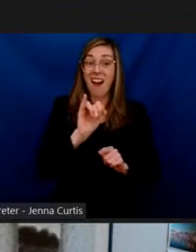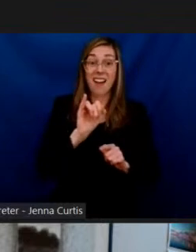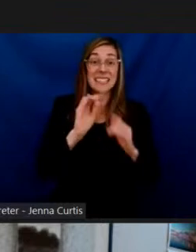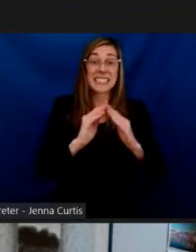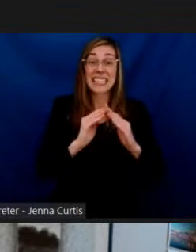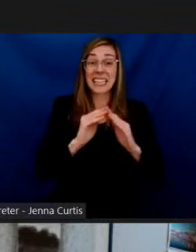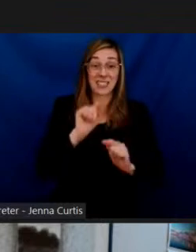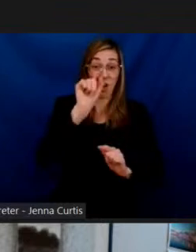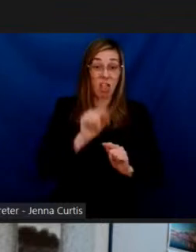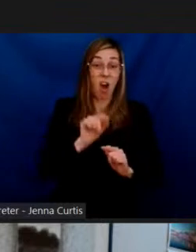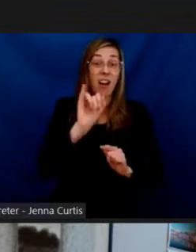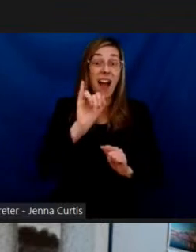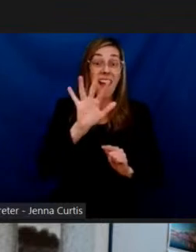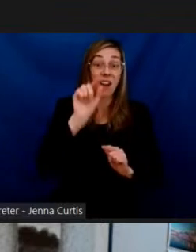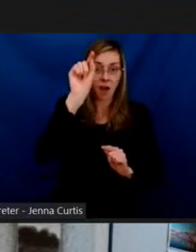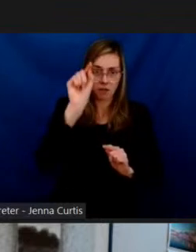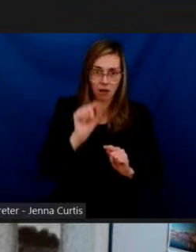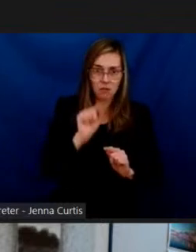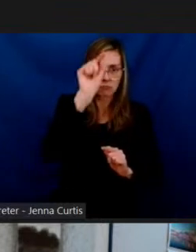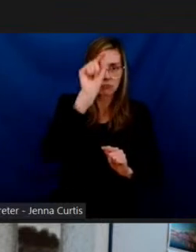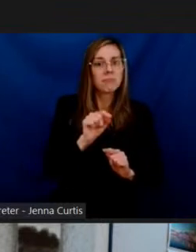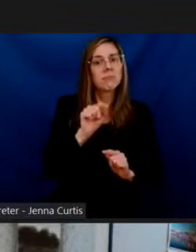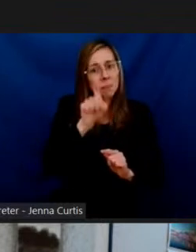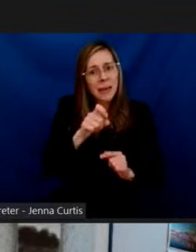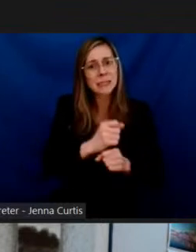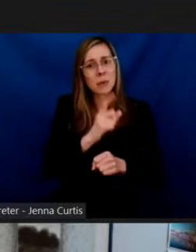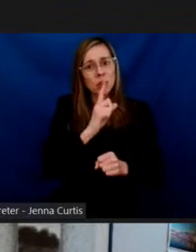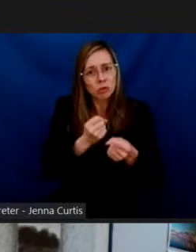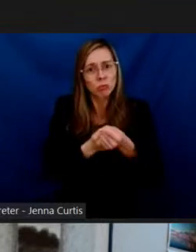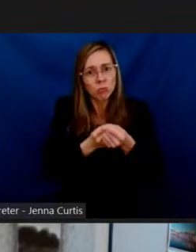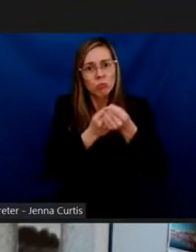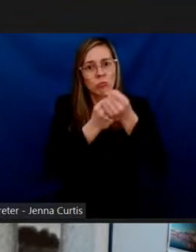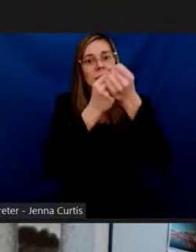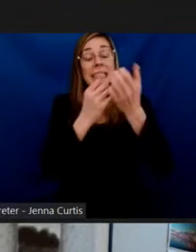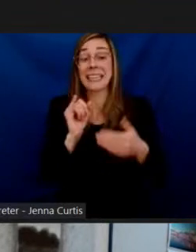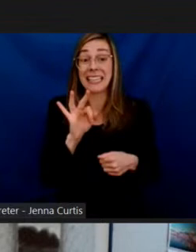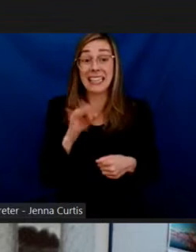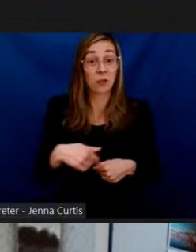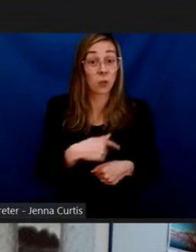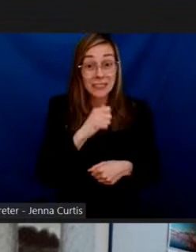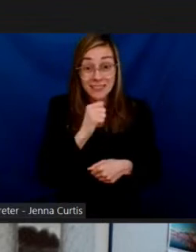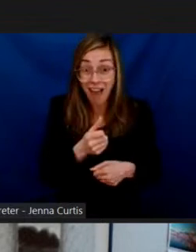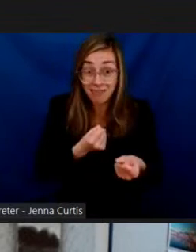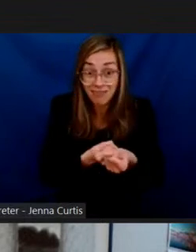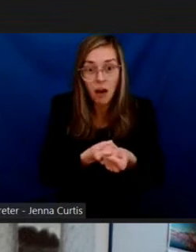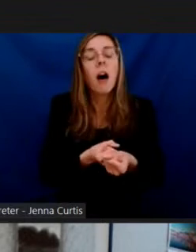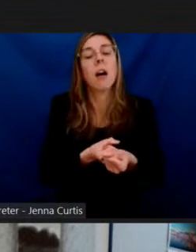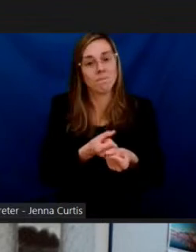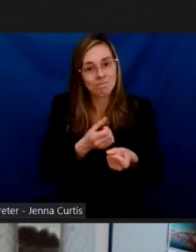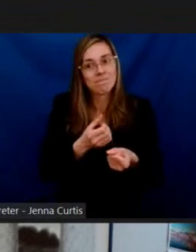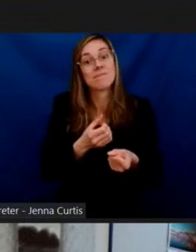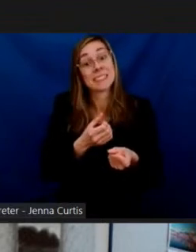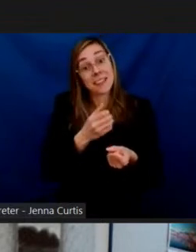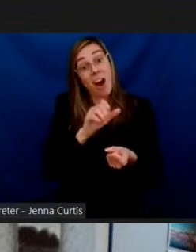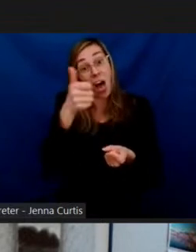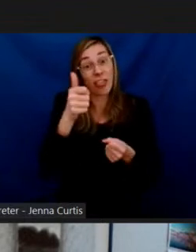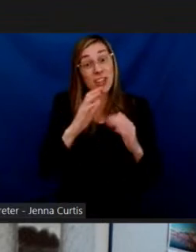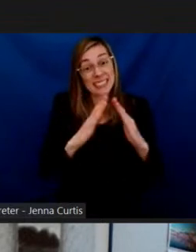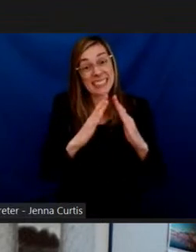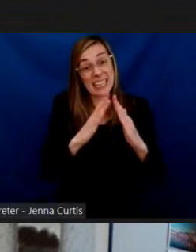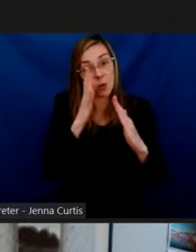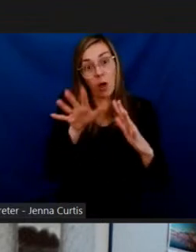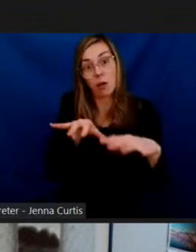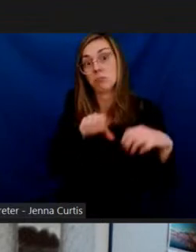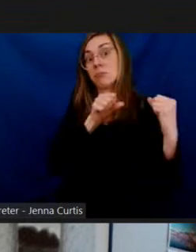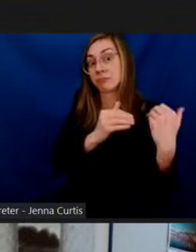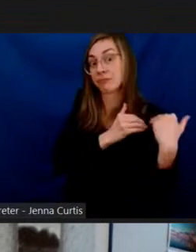become a situation where some communities are subsidizing others. And I'm keenly aware of that. But by the same token, if I'm going to clean